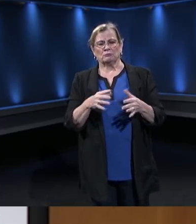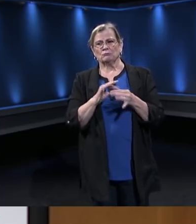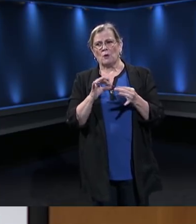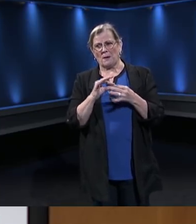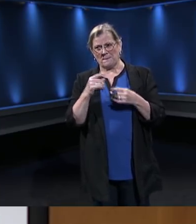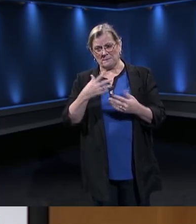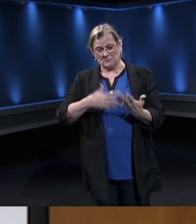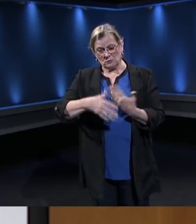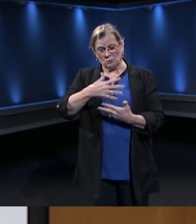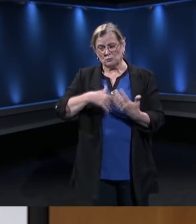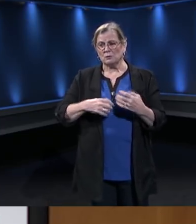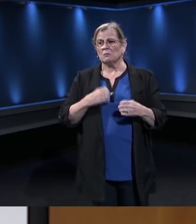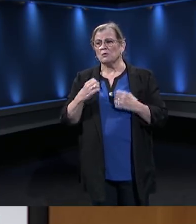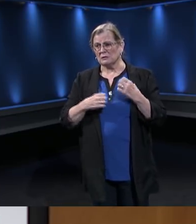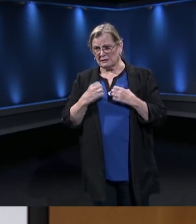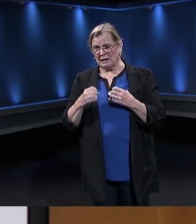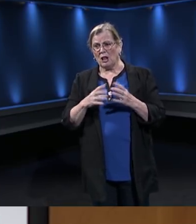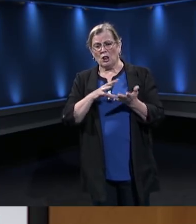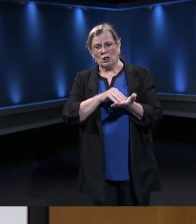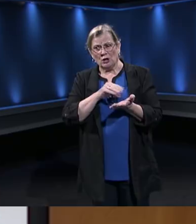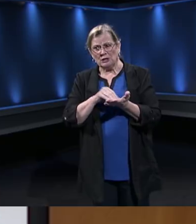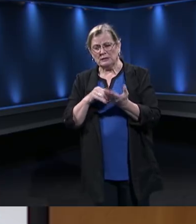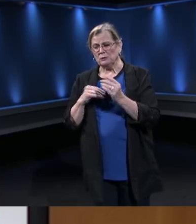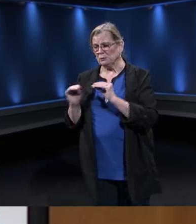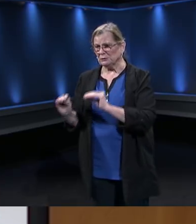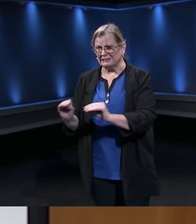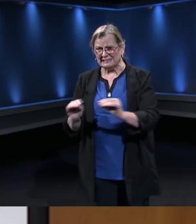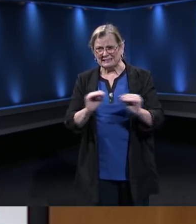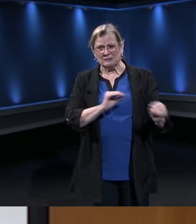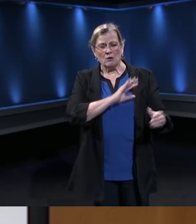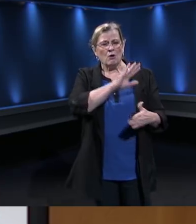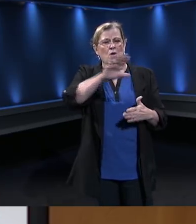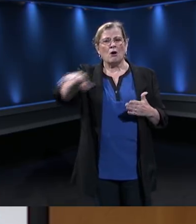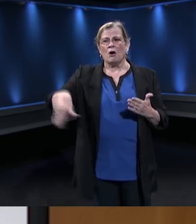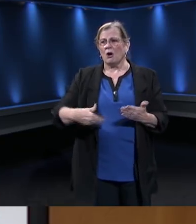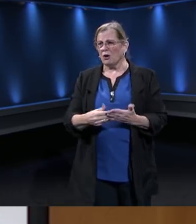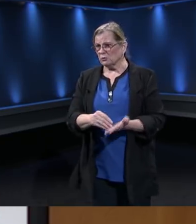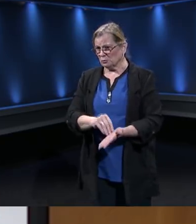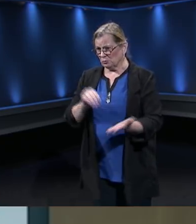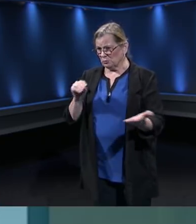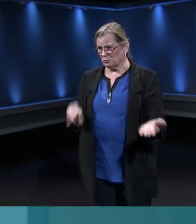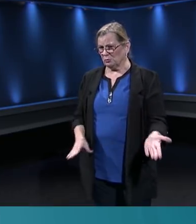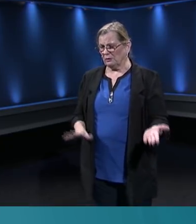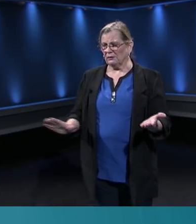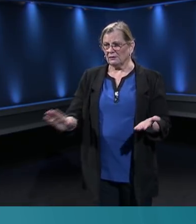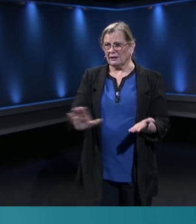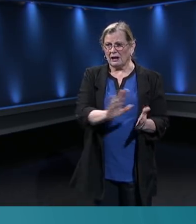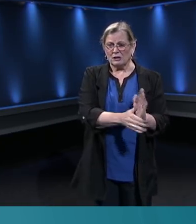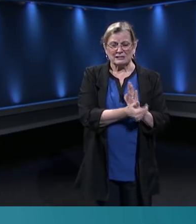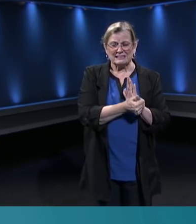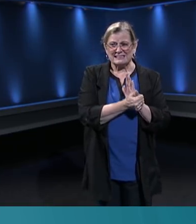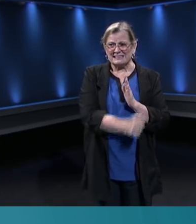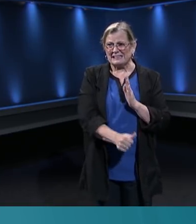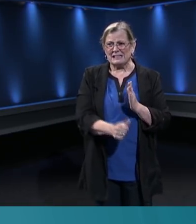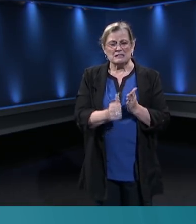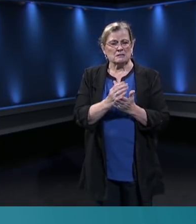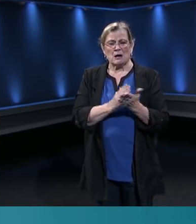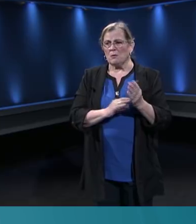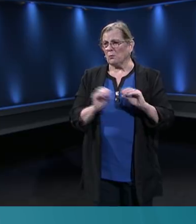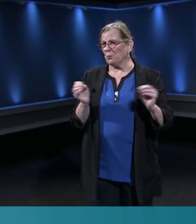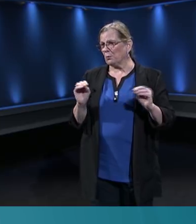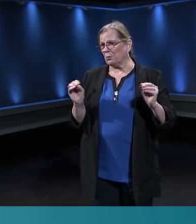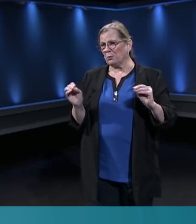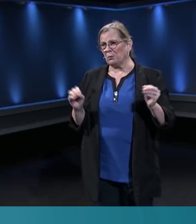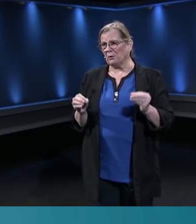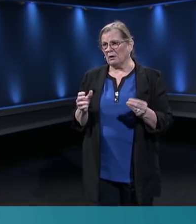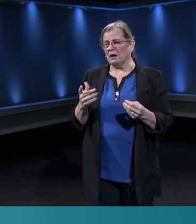at skills that are taught to all students. So that is something, those are things we want for all of our graduates to have. It goes into our